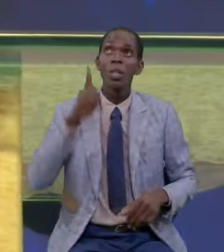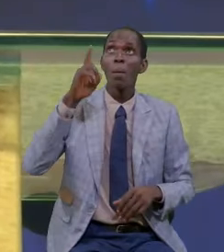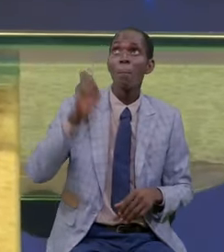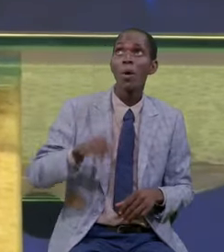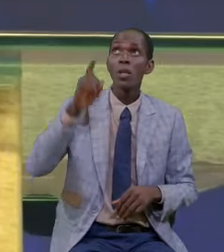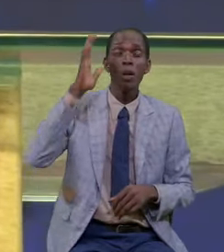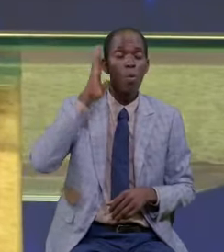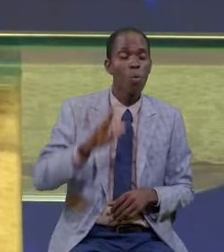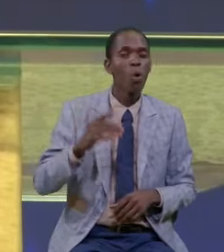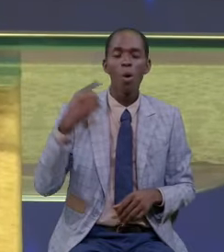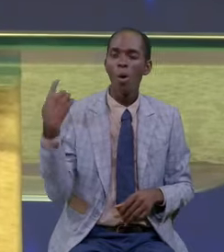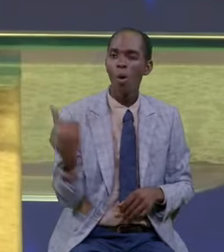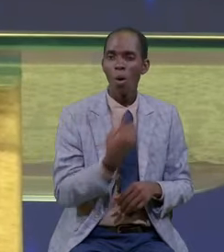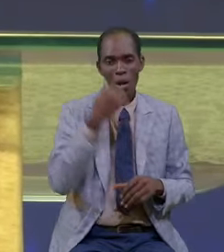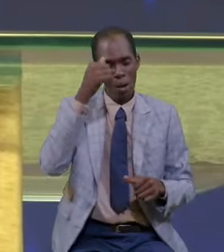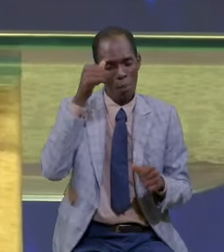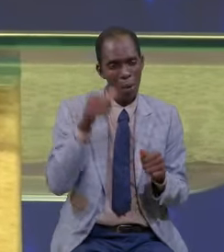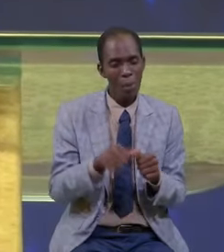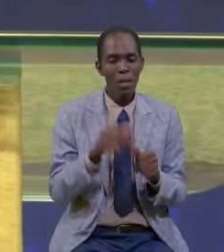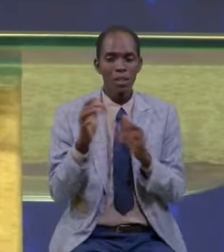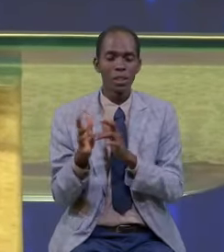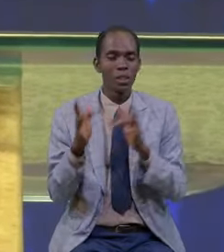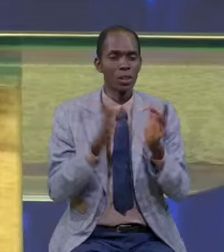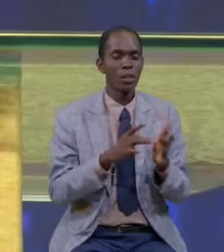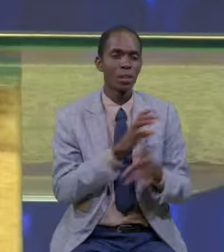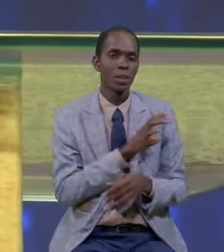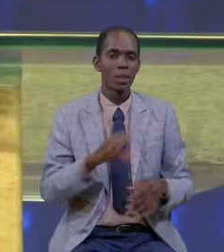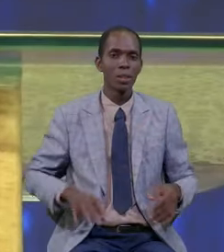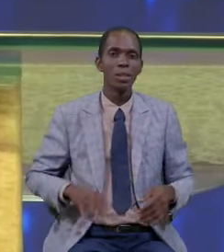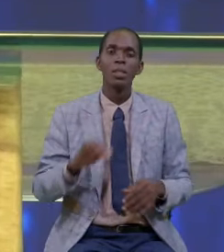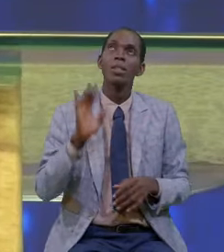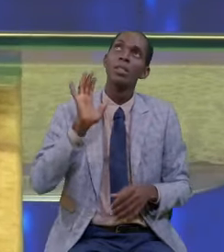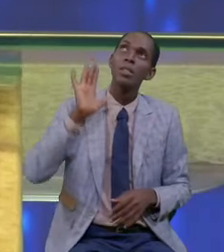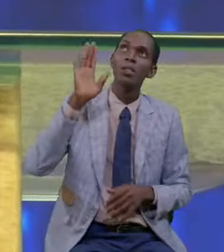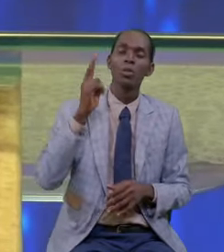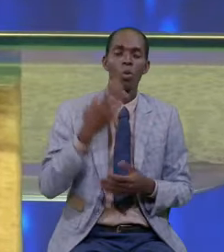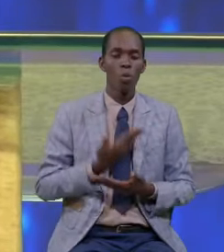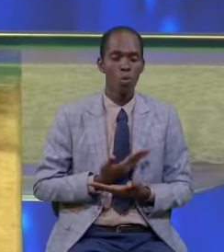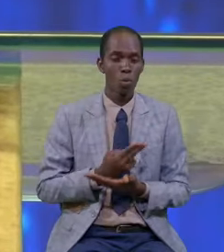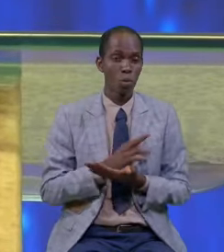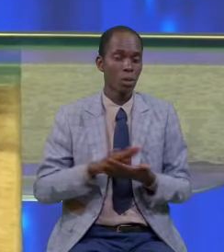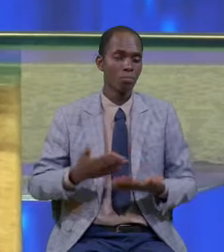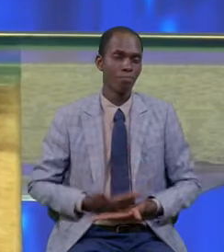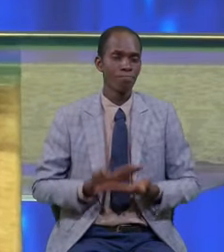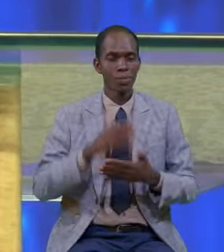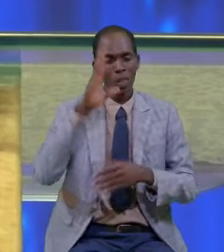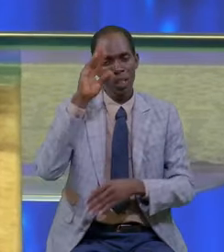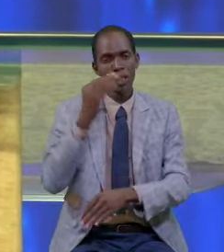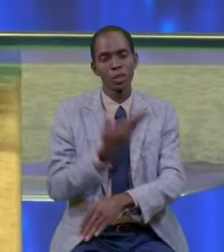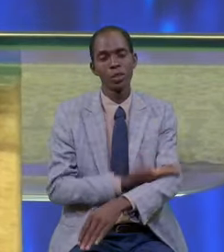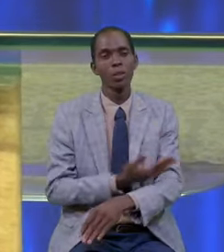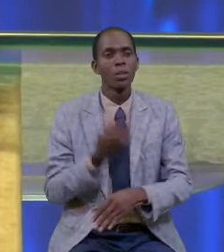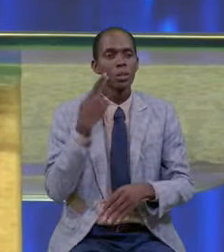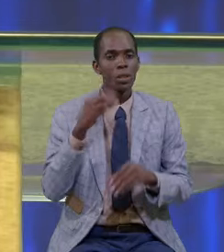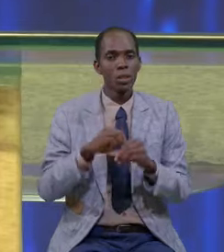always remember Jesus Christ, his only begotten son. Look at verse 43 there. In verse